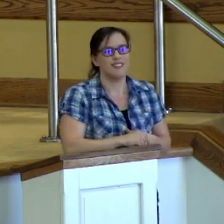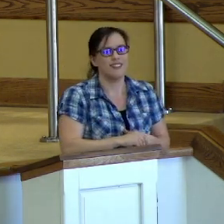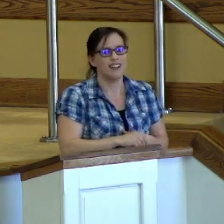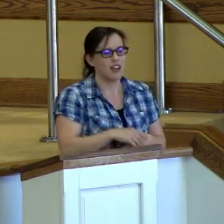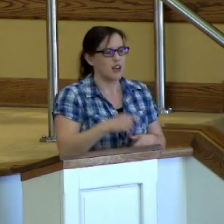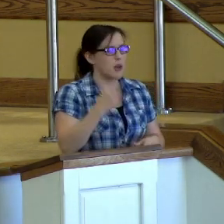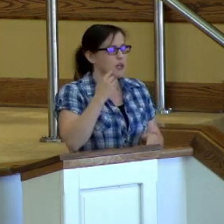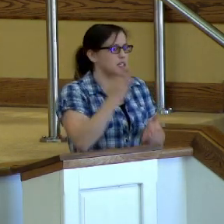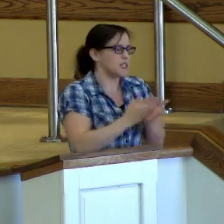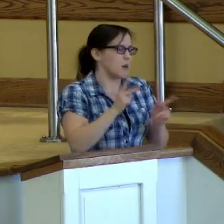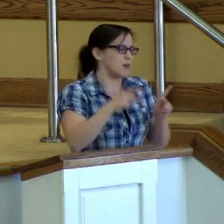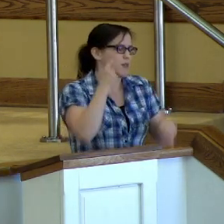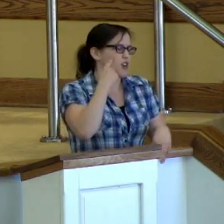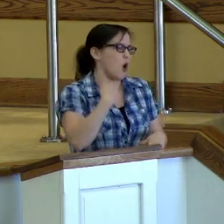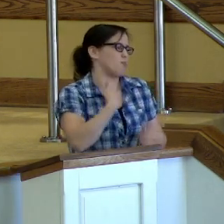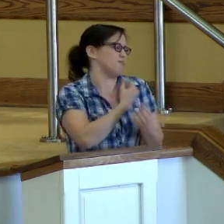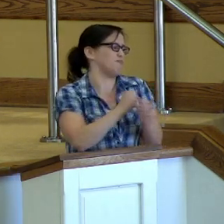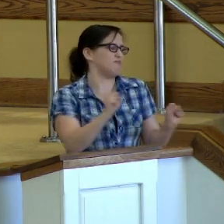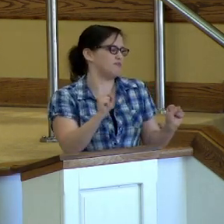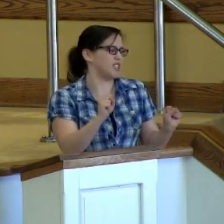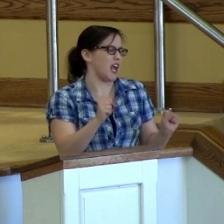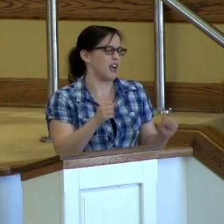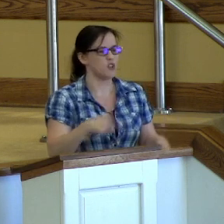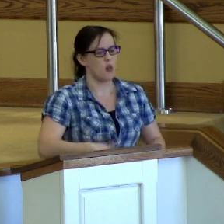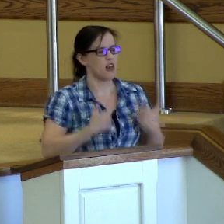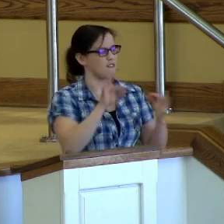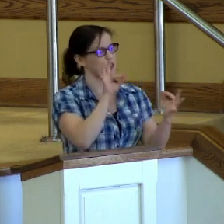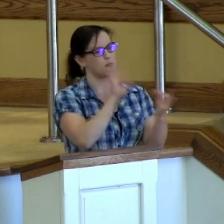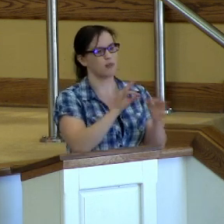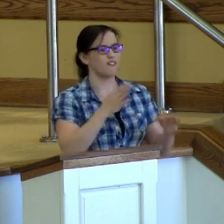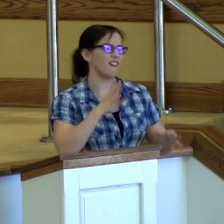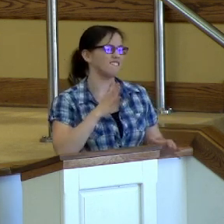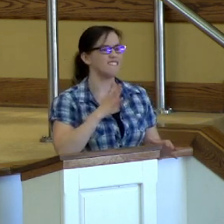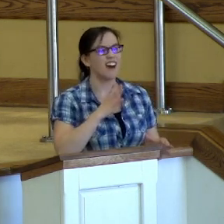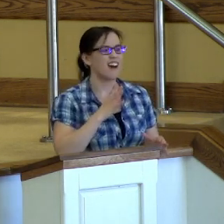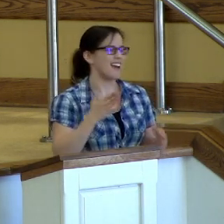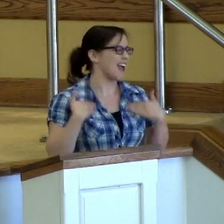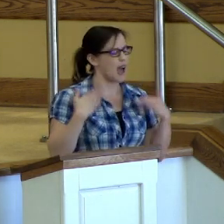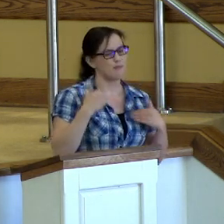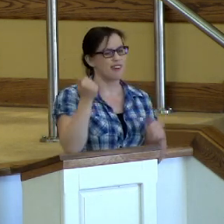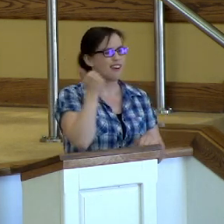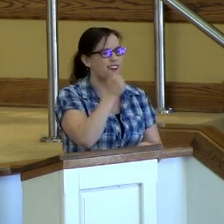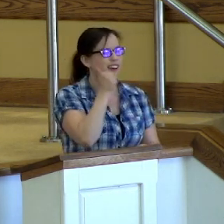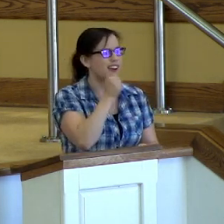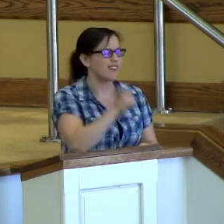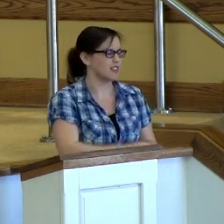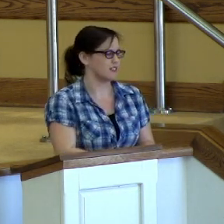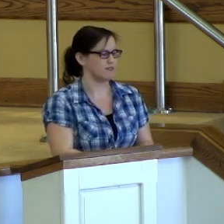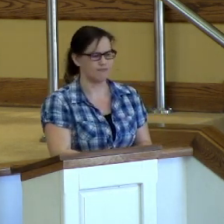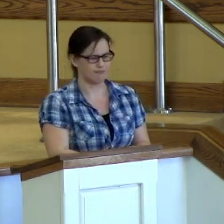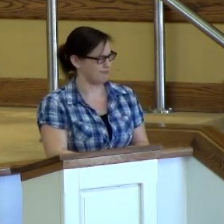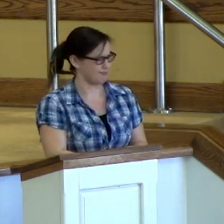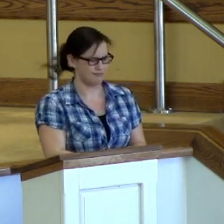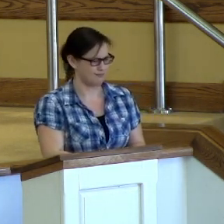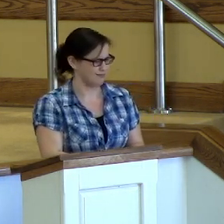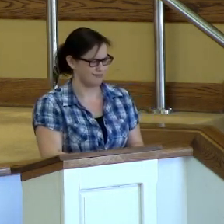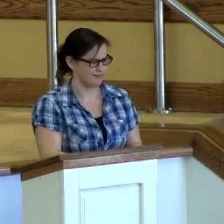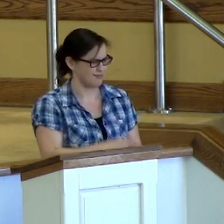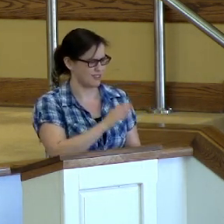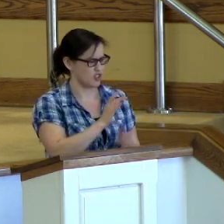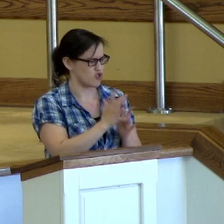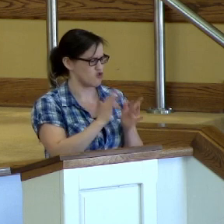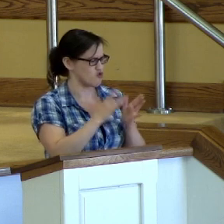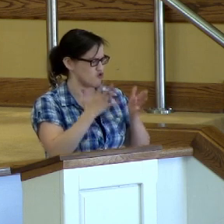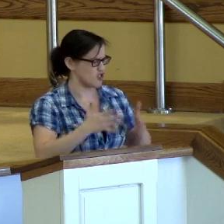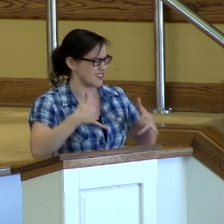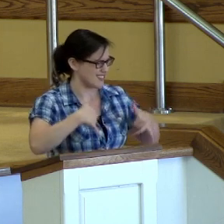mean, there's gonna be some trials and tribulations along the way. Who are we to think that there's people in China that if